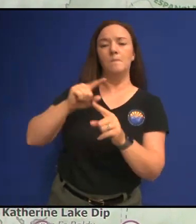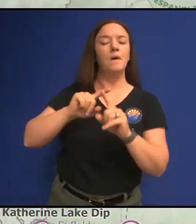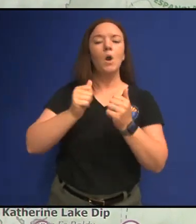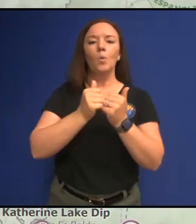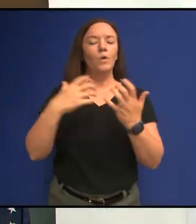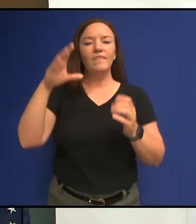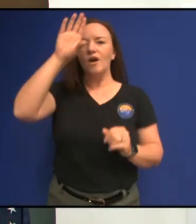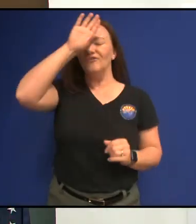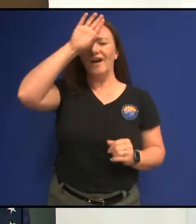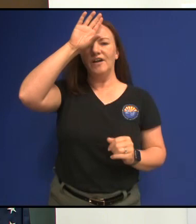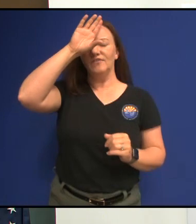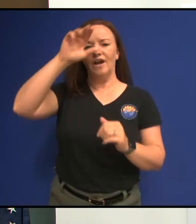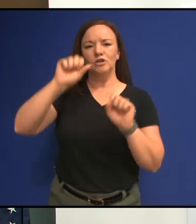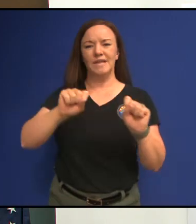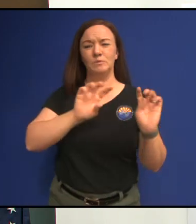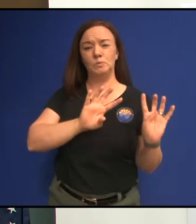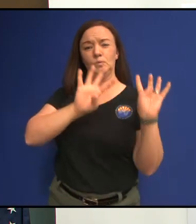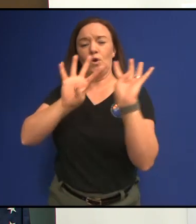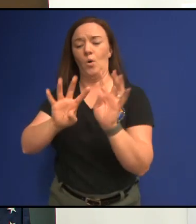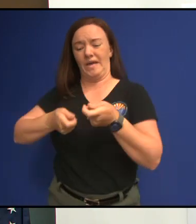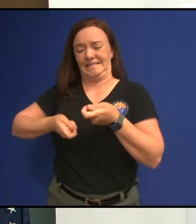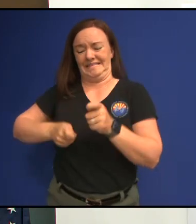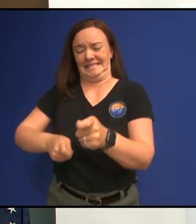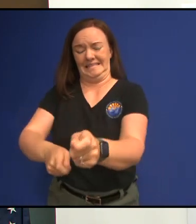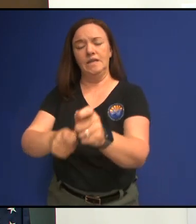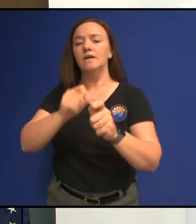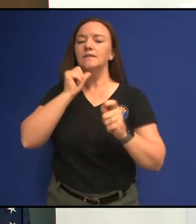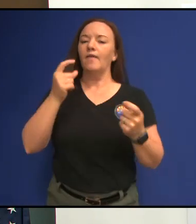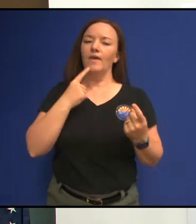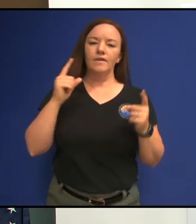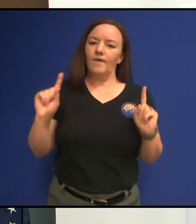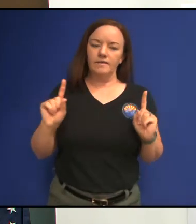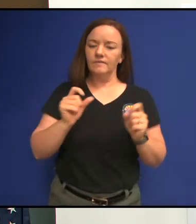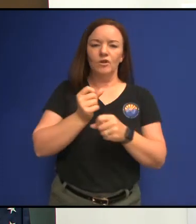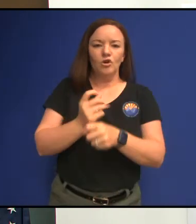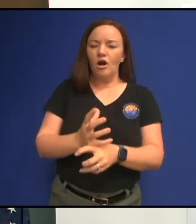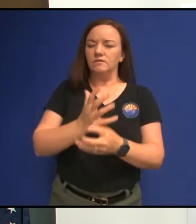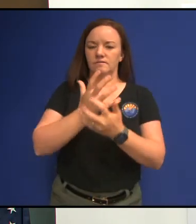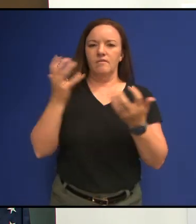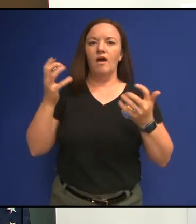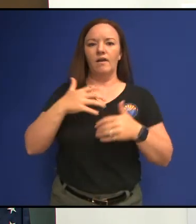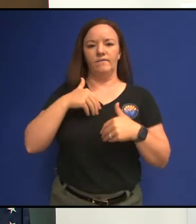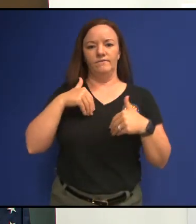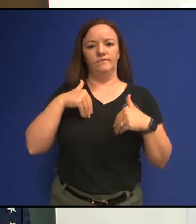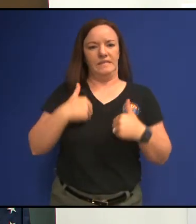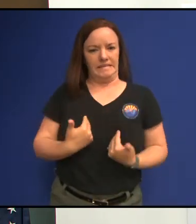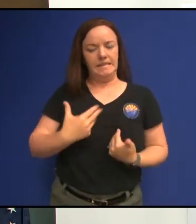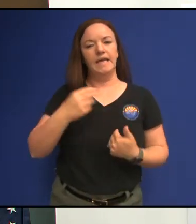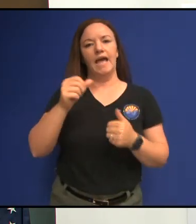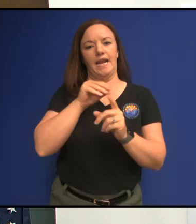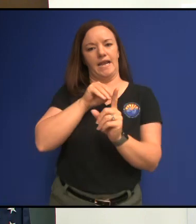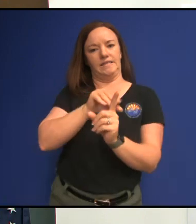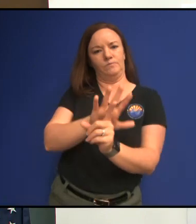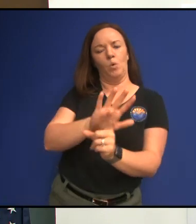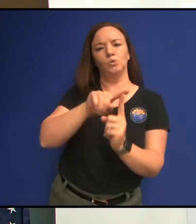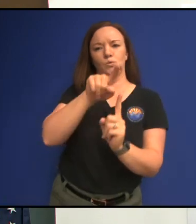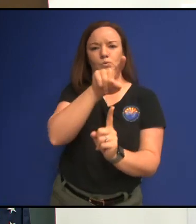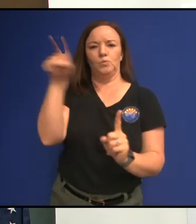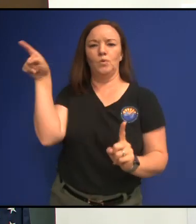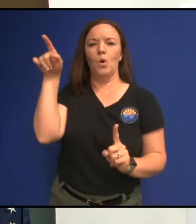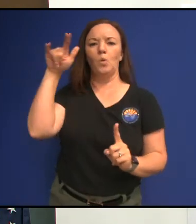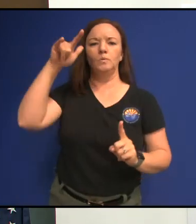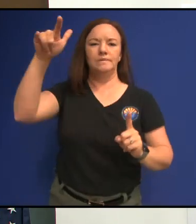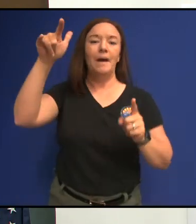just not an effective method, and it causes a lot of fatigue and exposure to all of those pilots. So with that, we're going to look